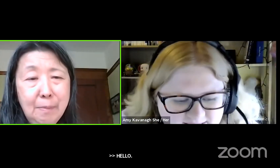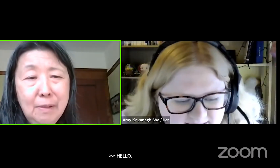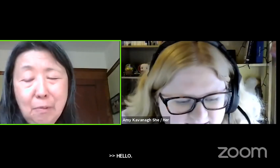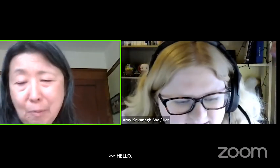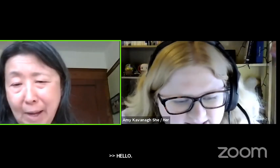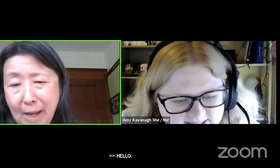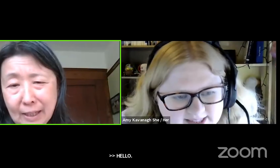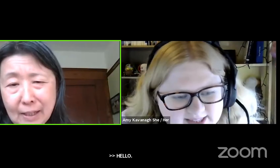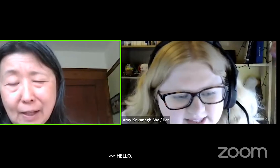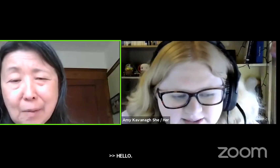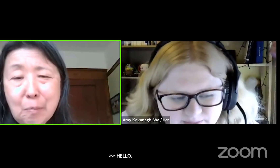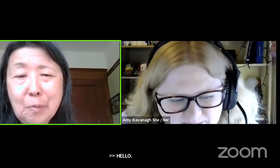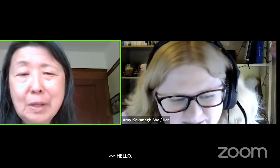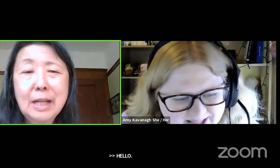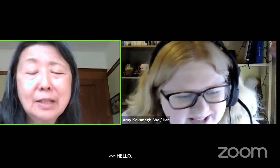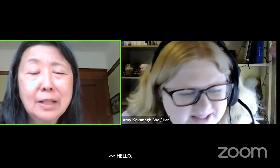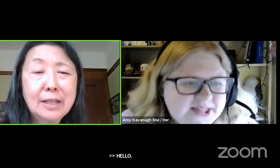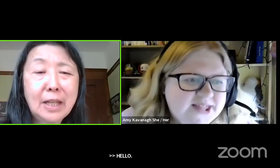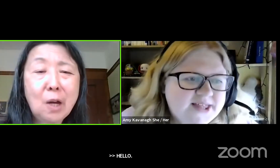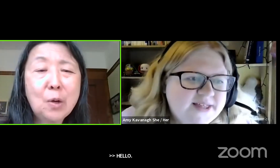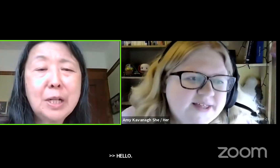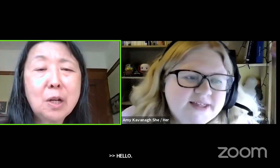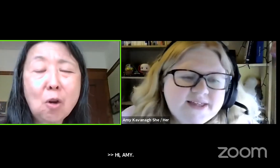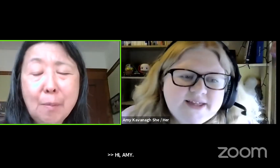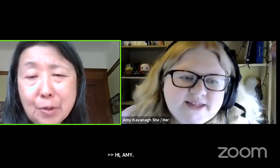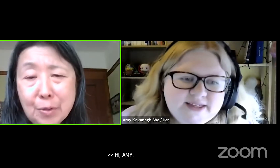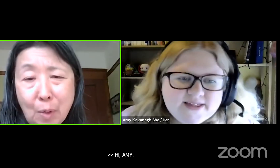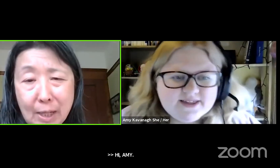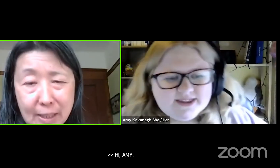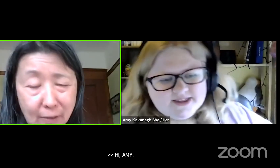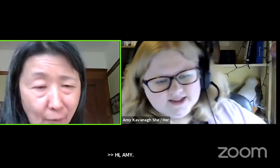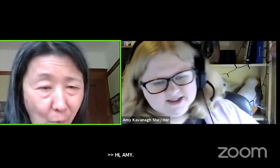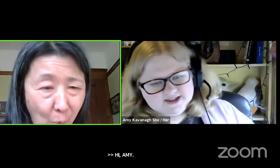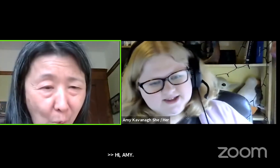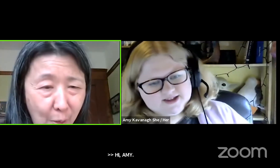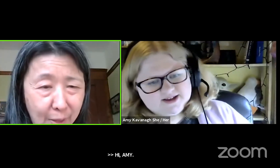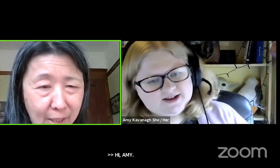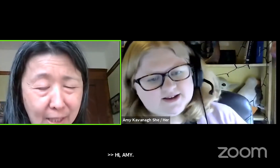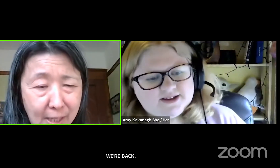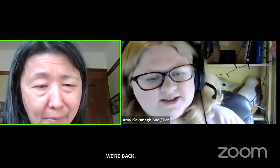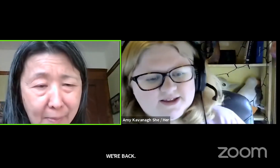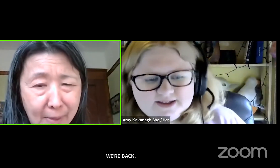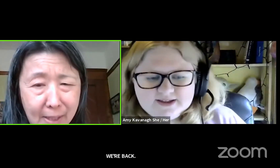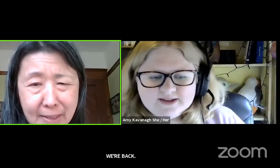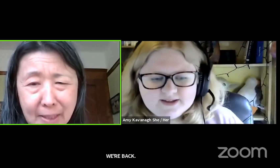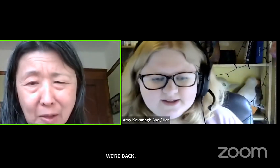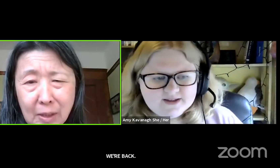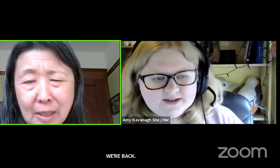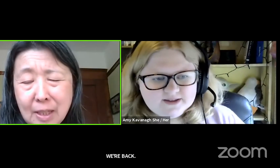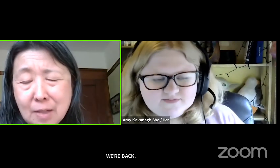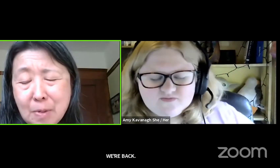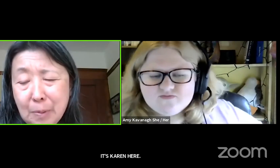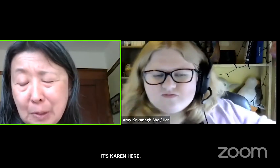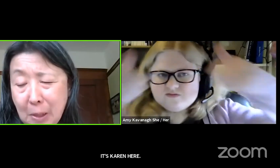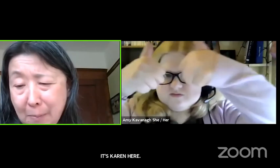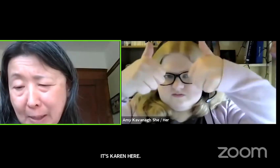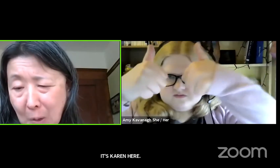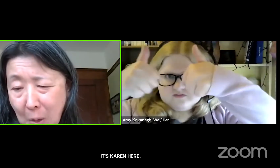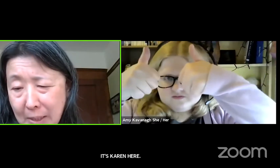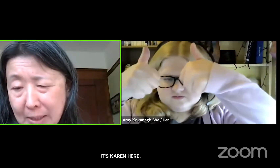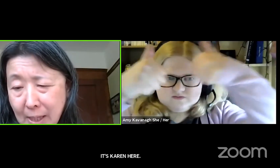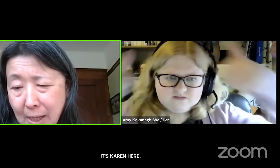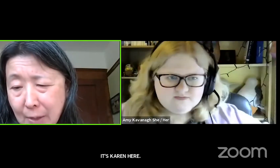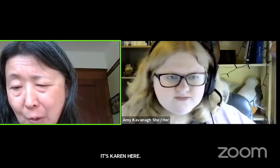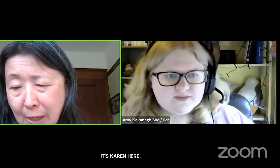Hi, Amy. We're back. We're back. It's Karen here. I'm just waiting for the ASL people to come